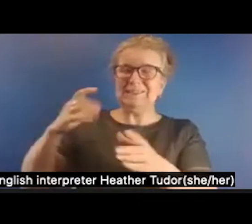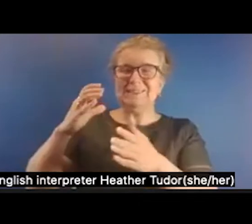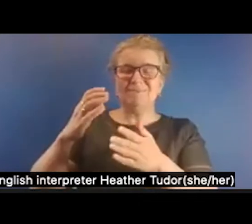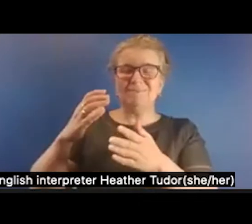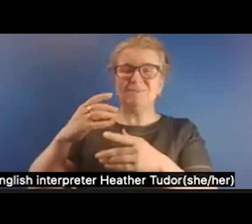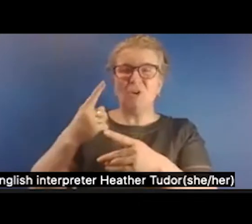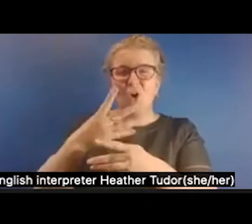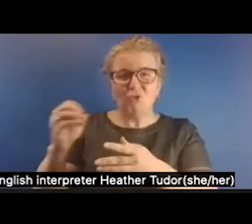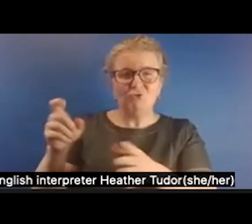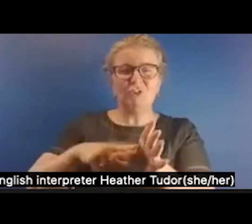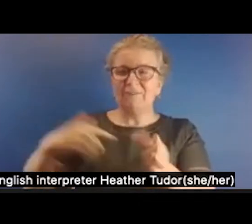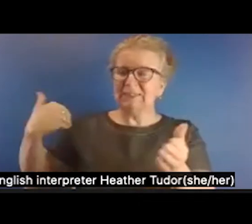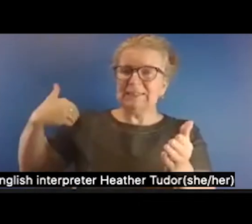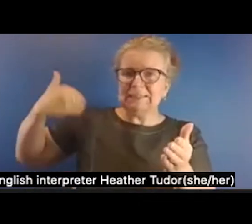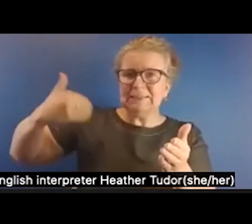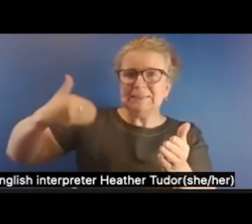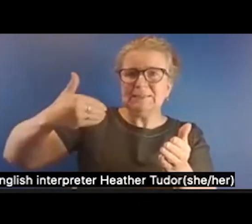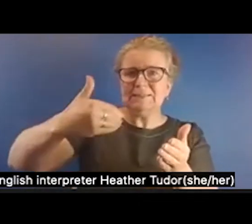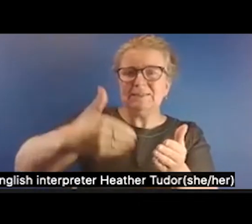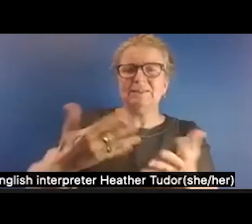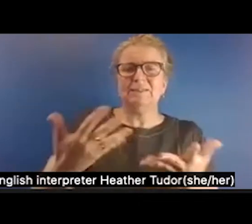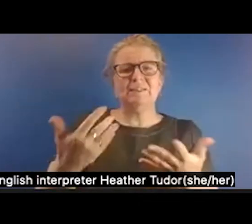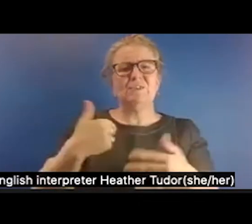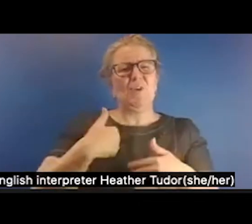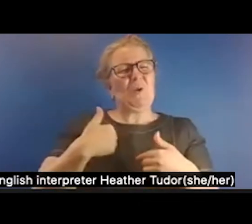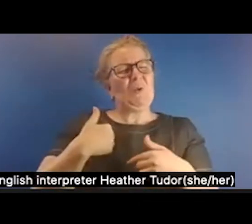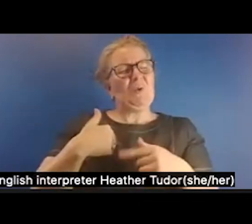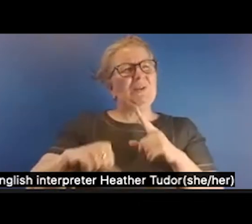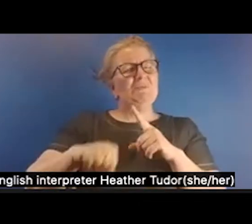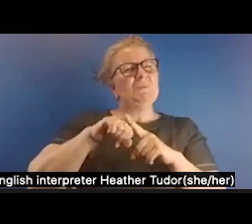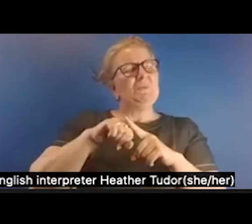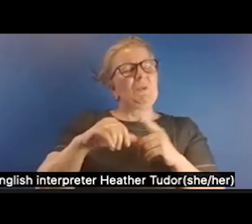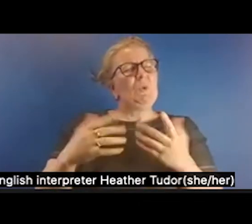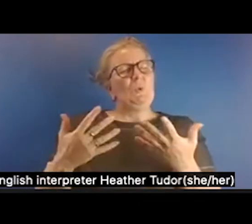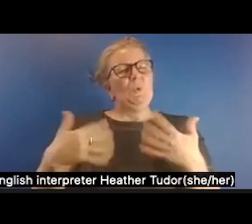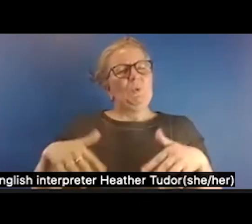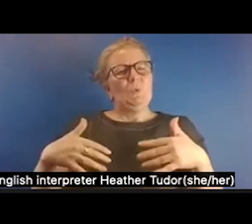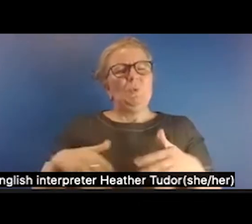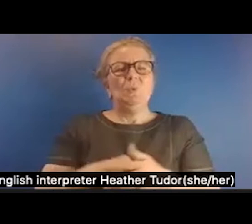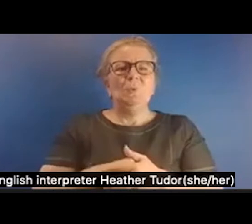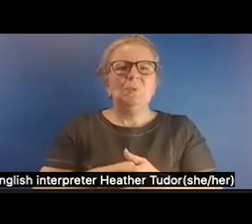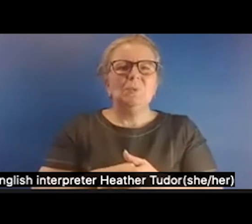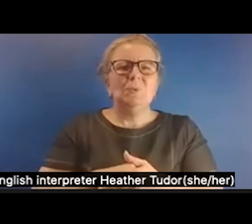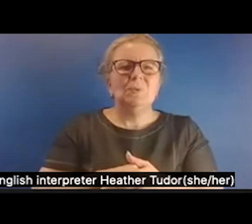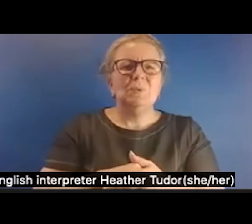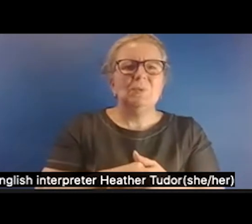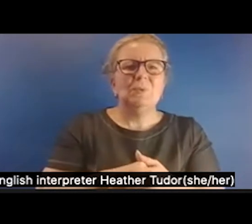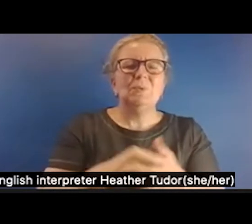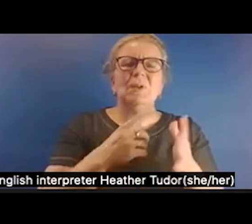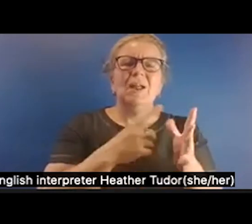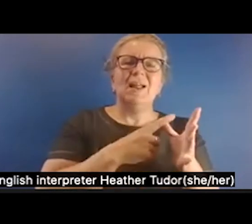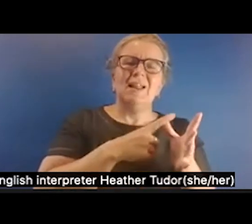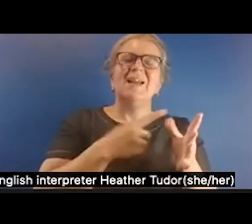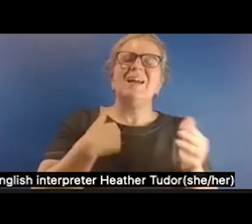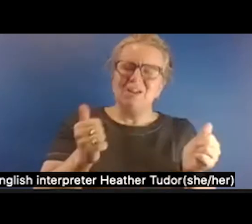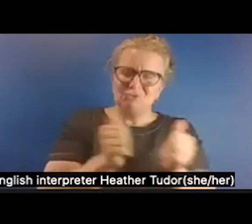it disturbs me a lot. I think I agree with that. That was the quote that sort of stuck out to me as well, because